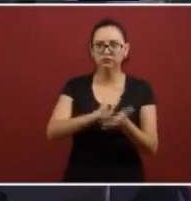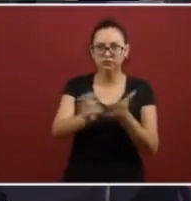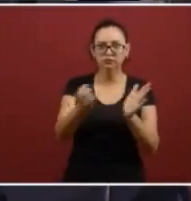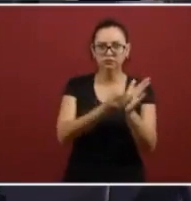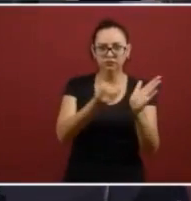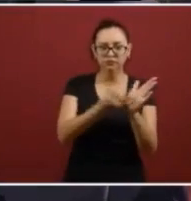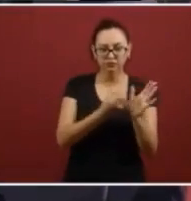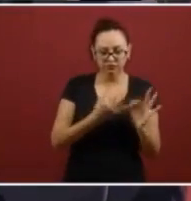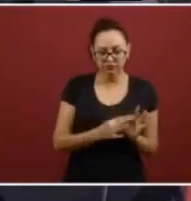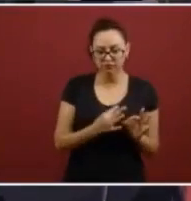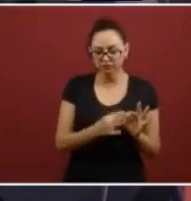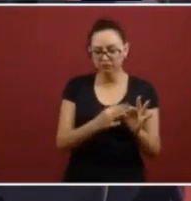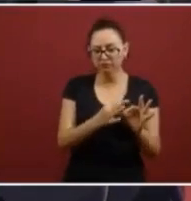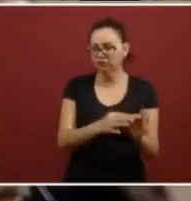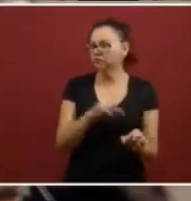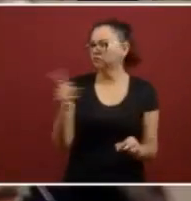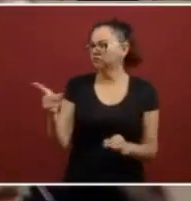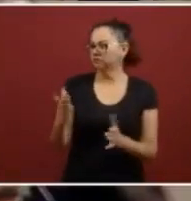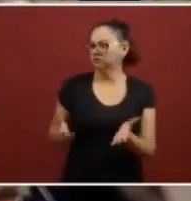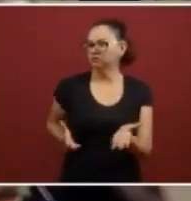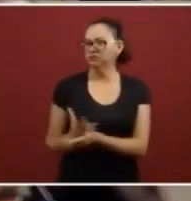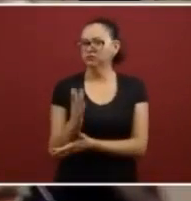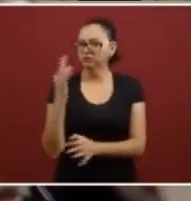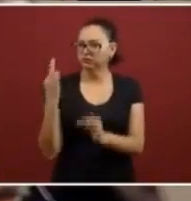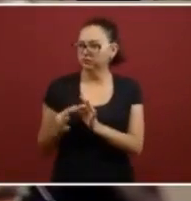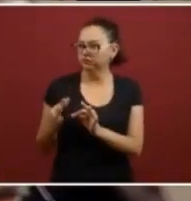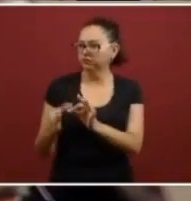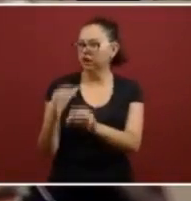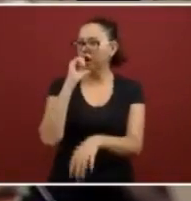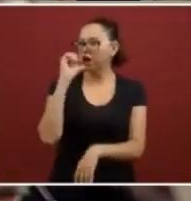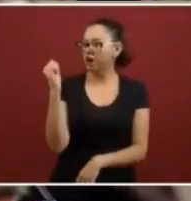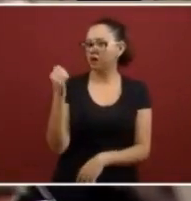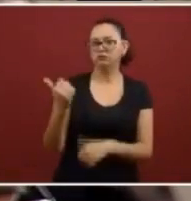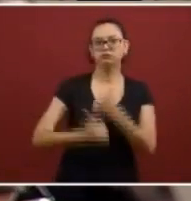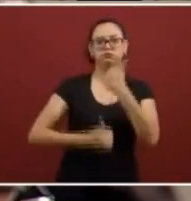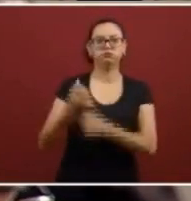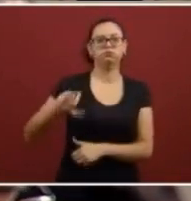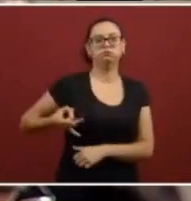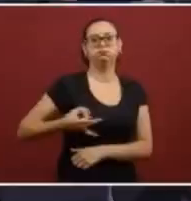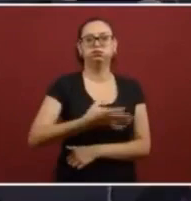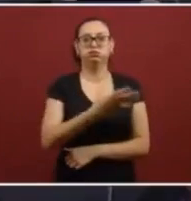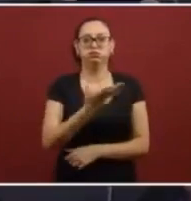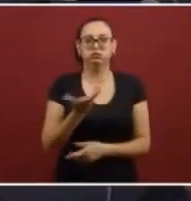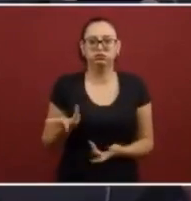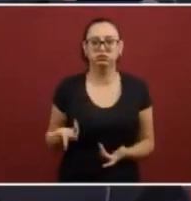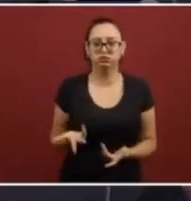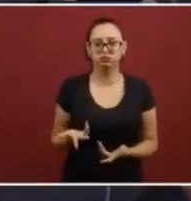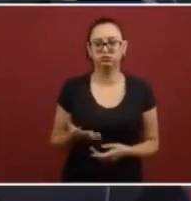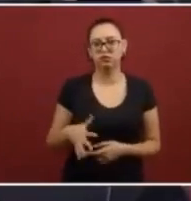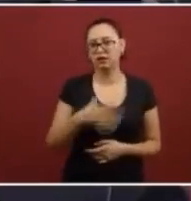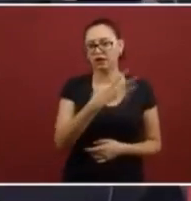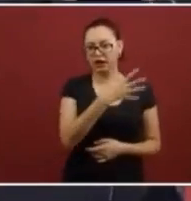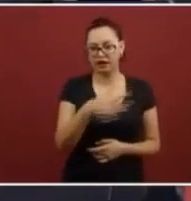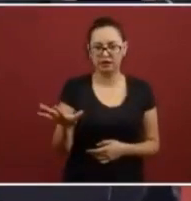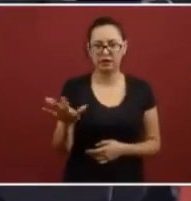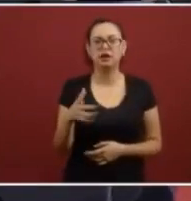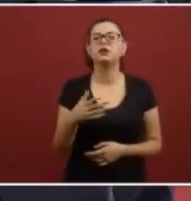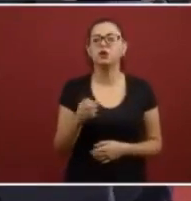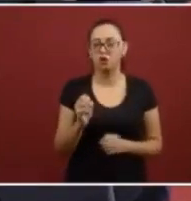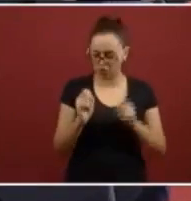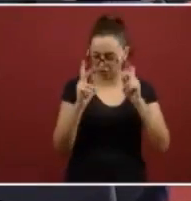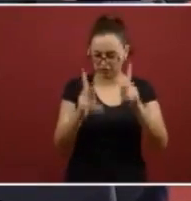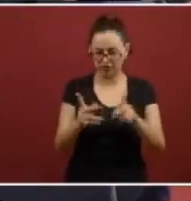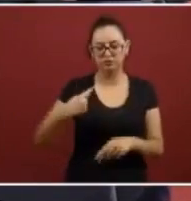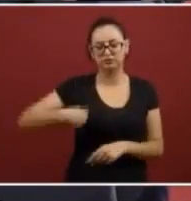ones that were paying veían taxes, esto and the investors como were. una competencia desleal. It was like an en general. unlawyer, Pero disloyal queremos